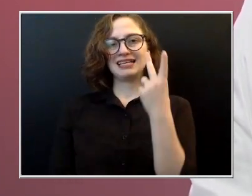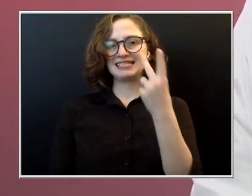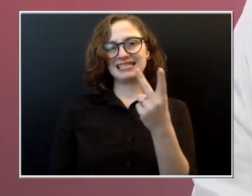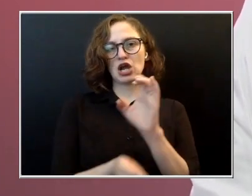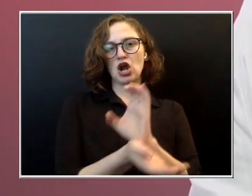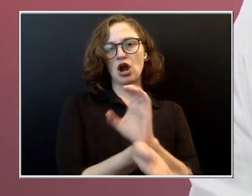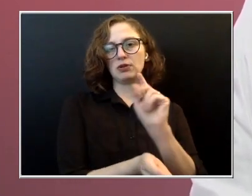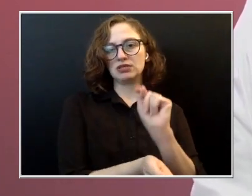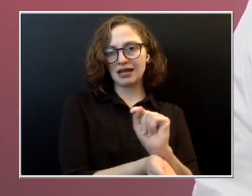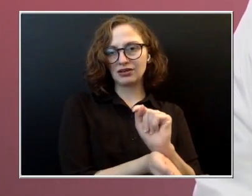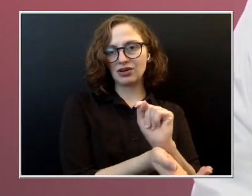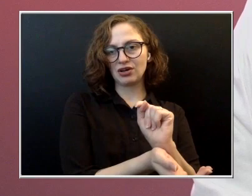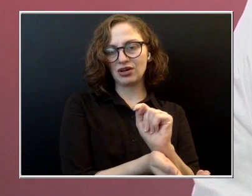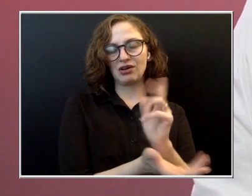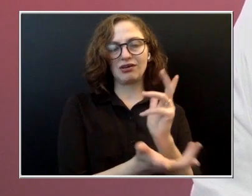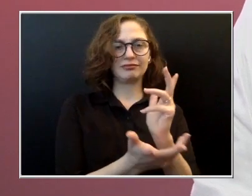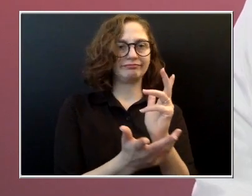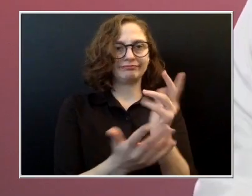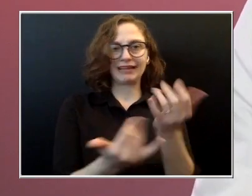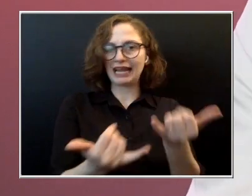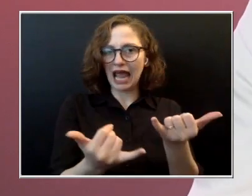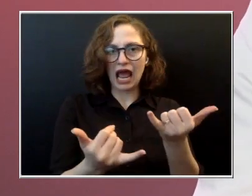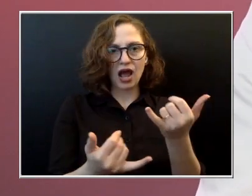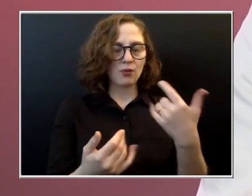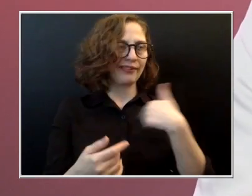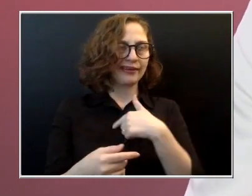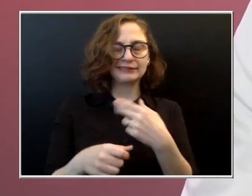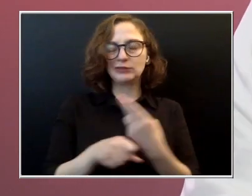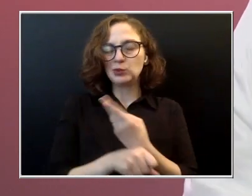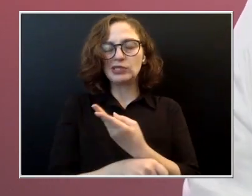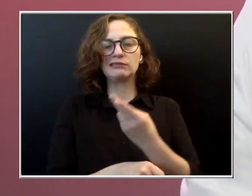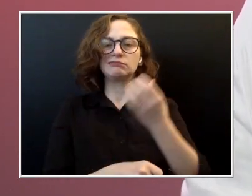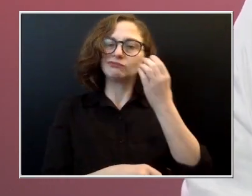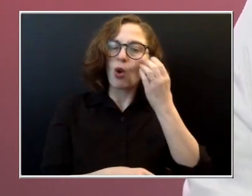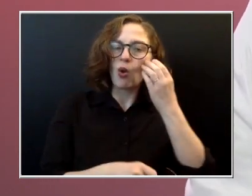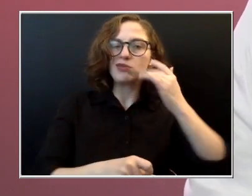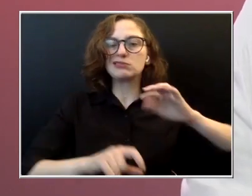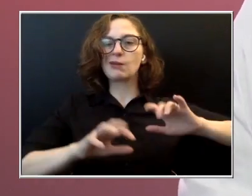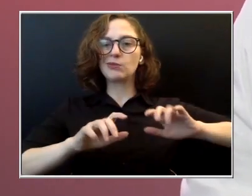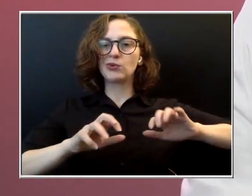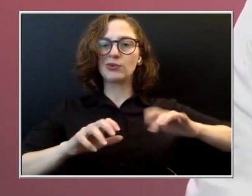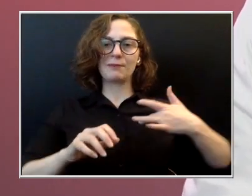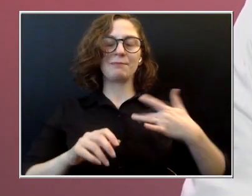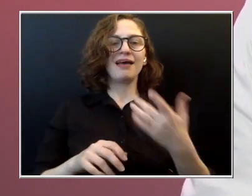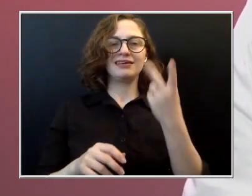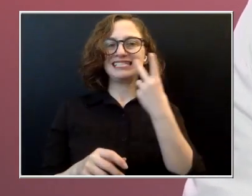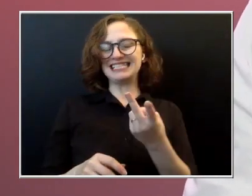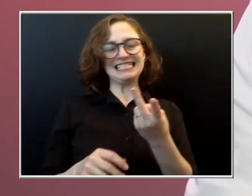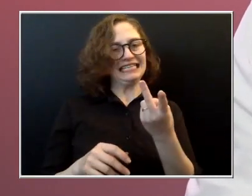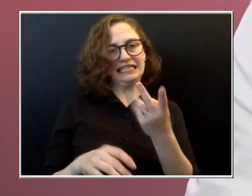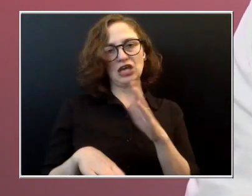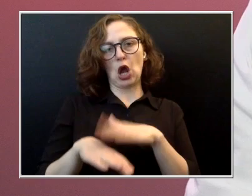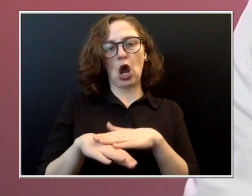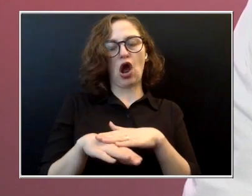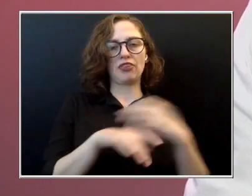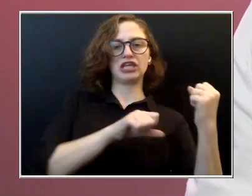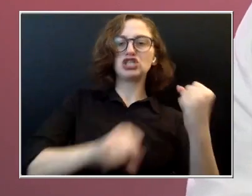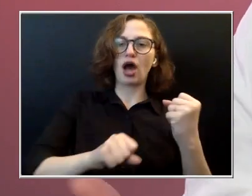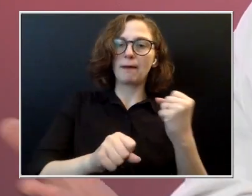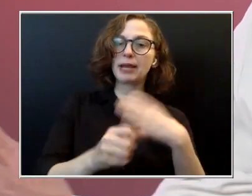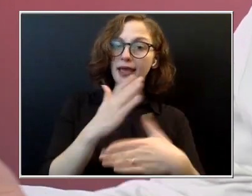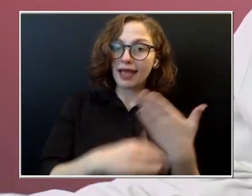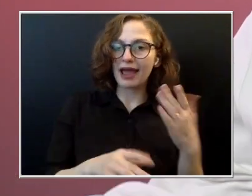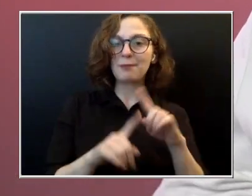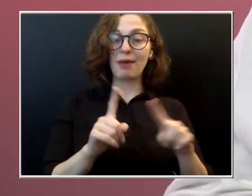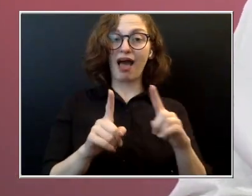using phones and computers. We generally see it on the dominant hand, but the clue here is it should be both sides.